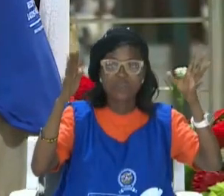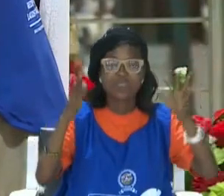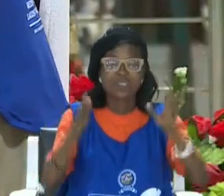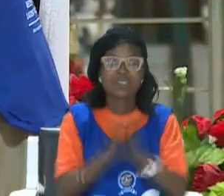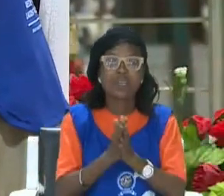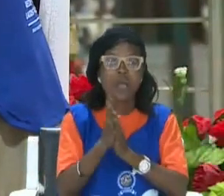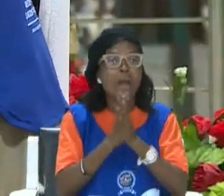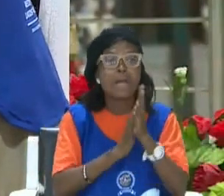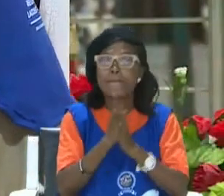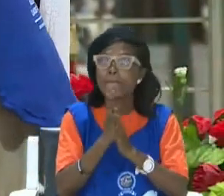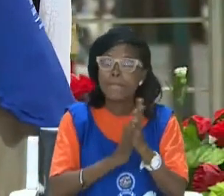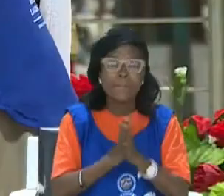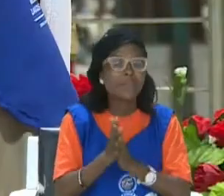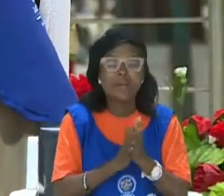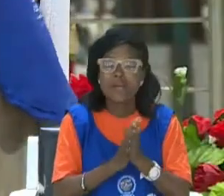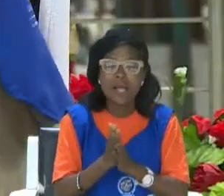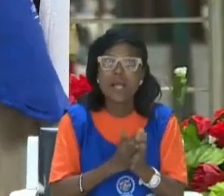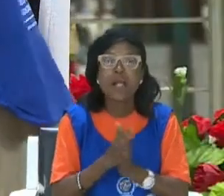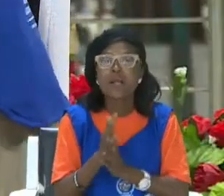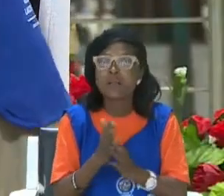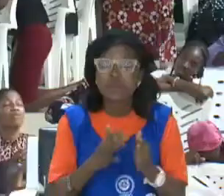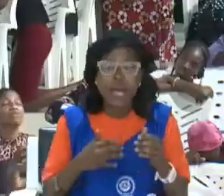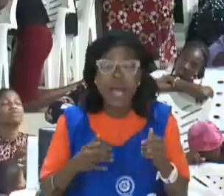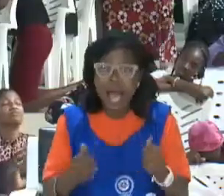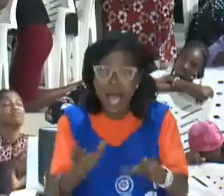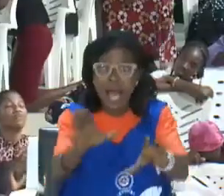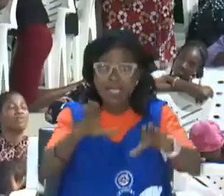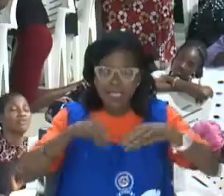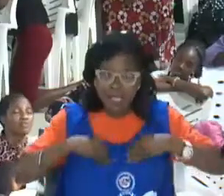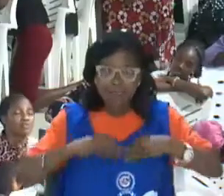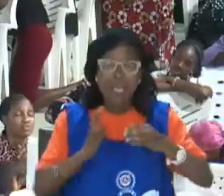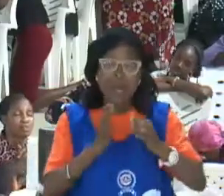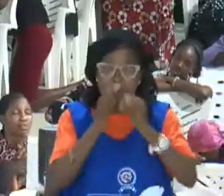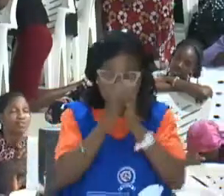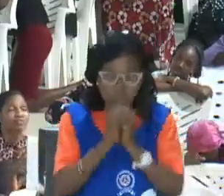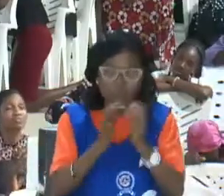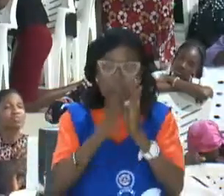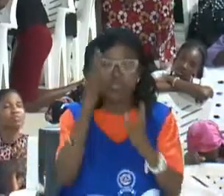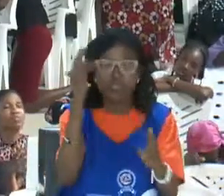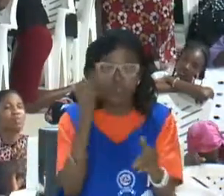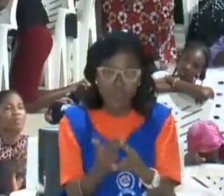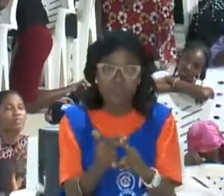Please accept our worship in Jesus' name.